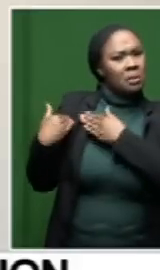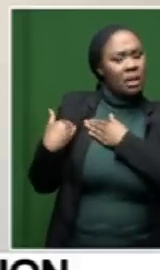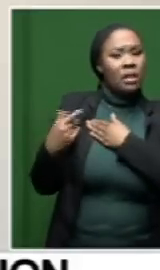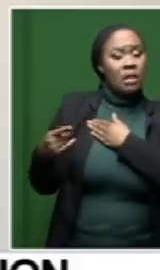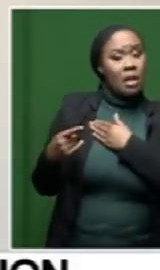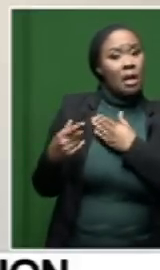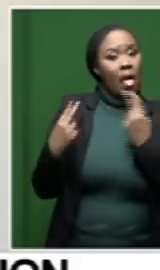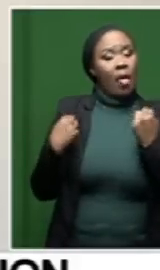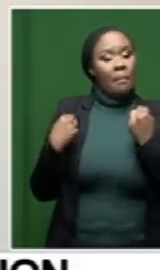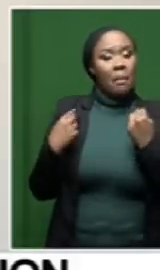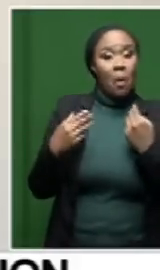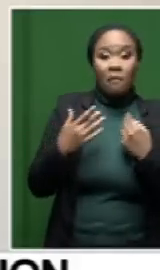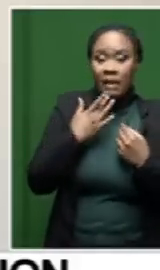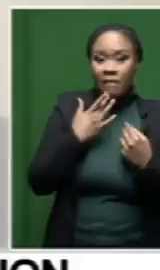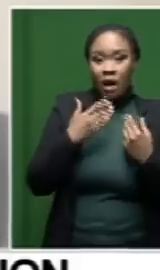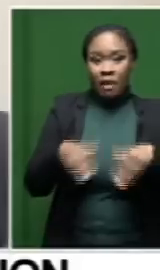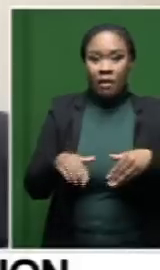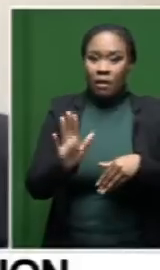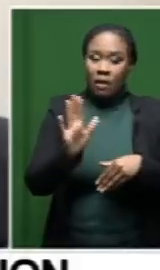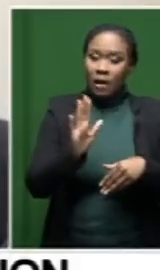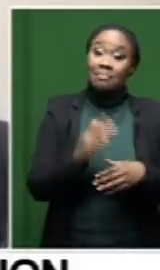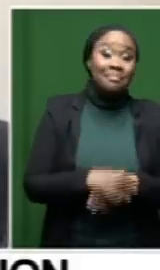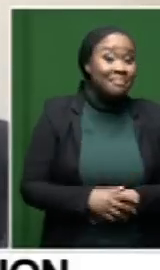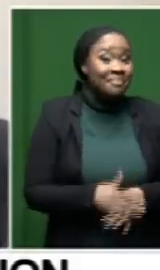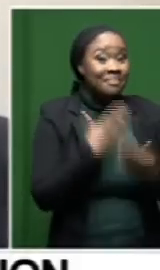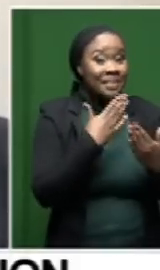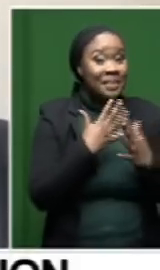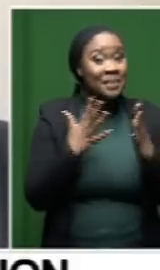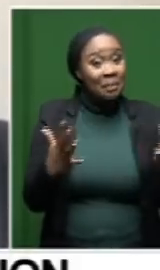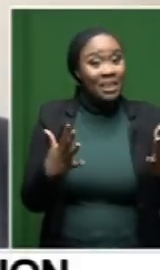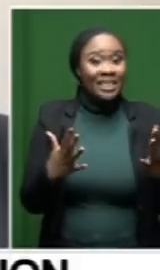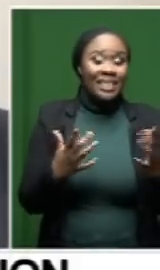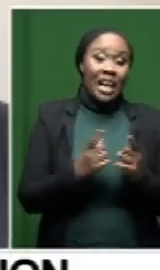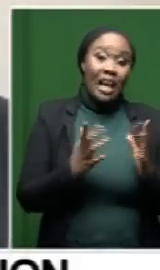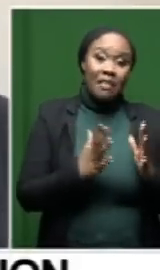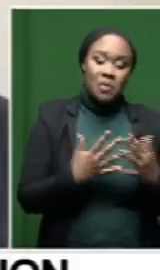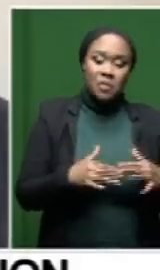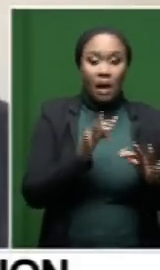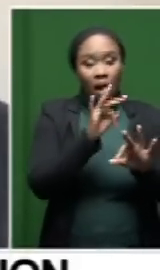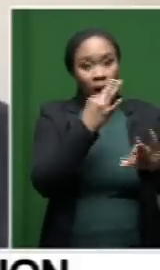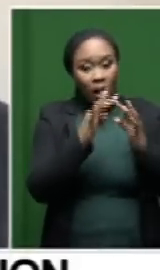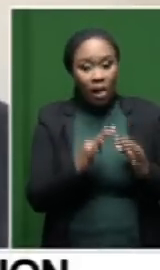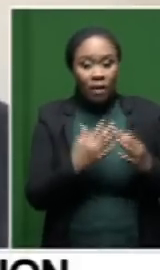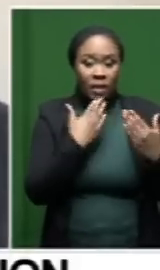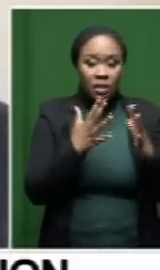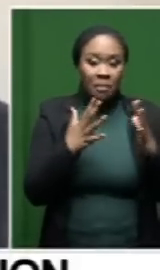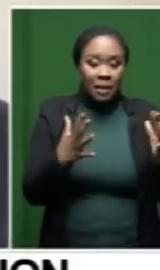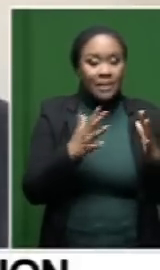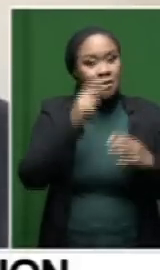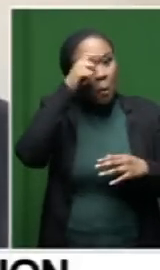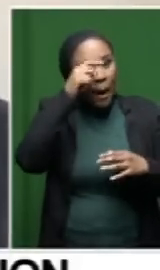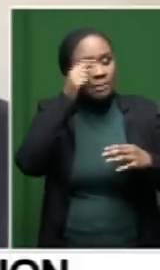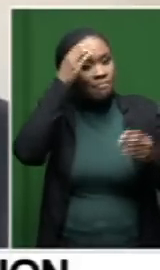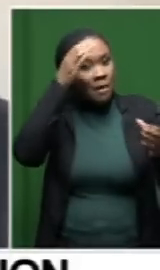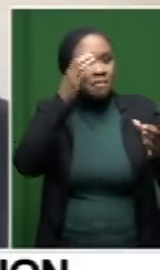no prejudice. And there we leave it. Thank you, Advocate. Such sobering analysis, and we thank you very, very much for your wisdom on